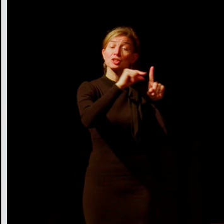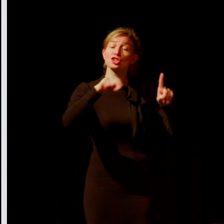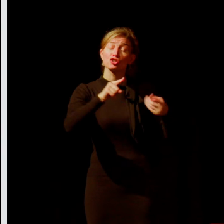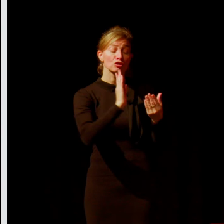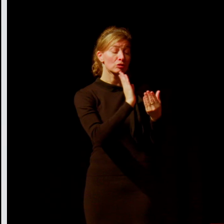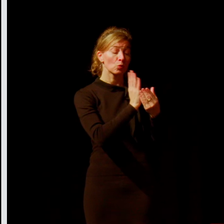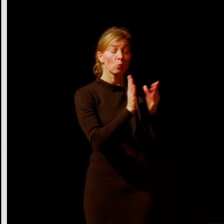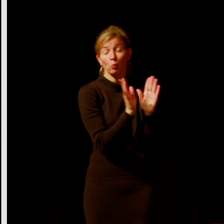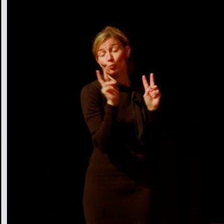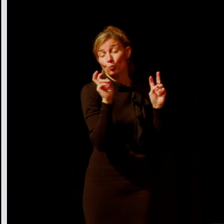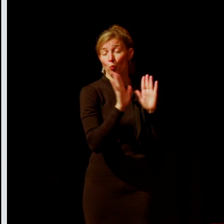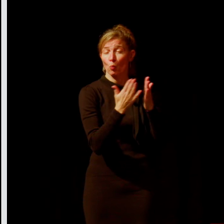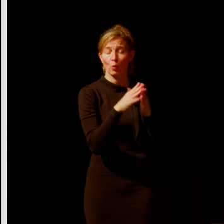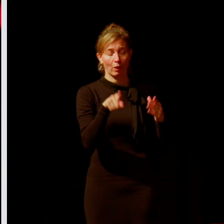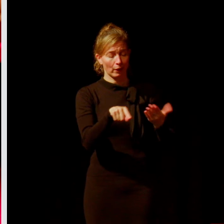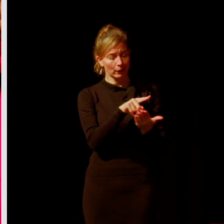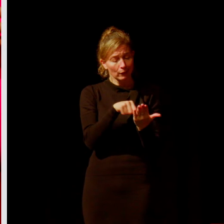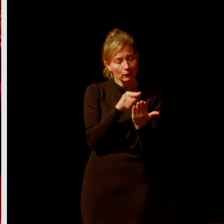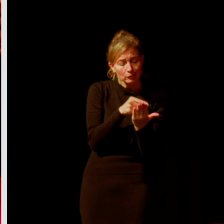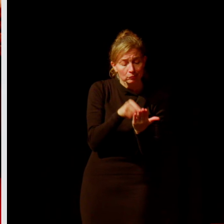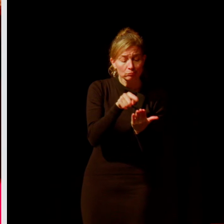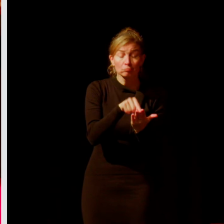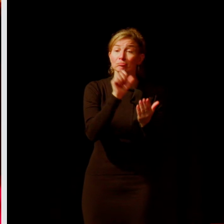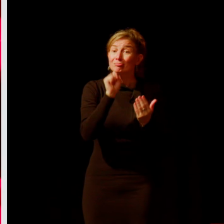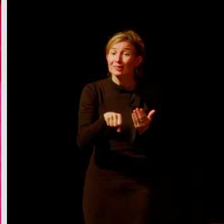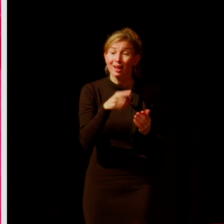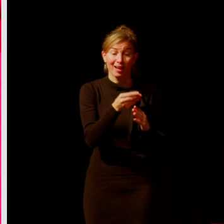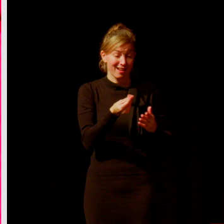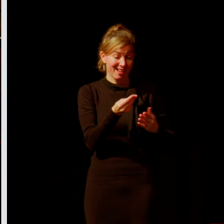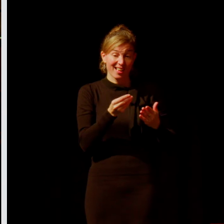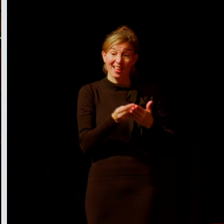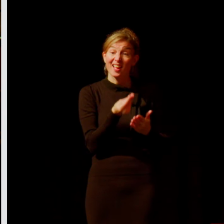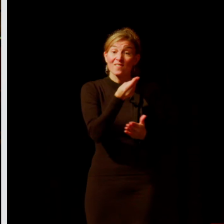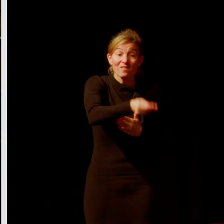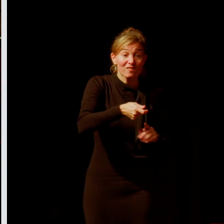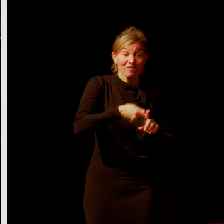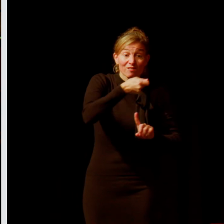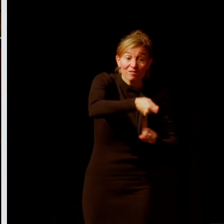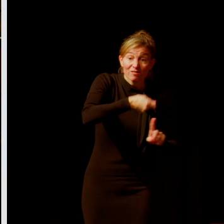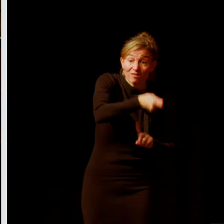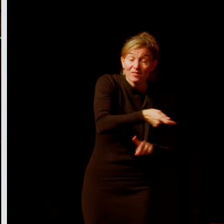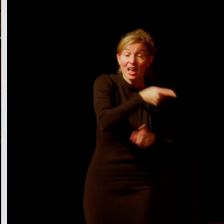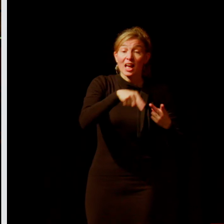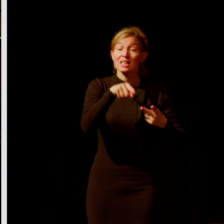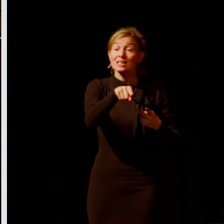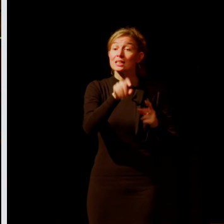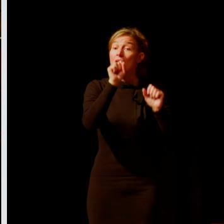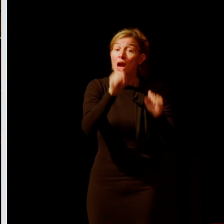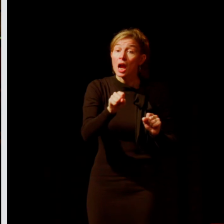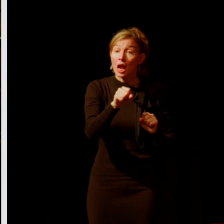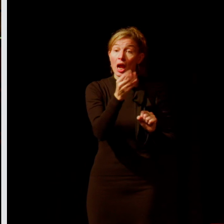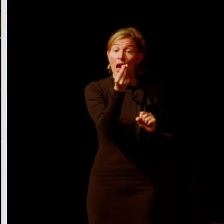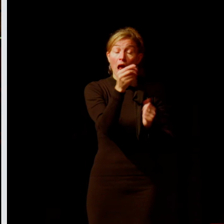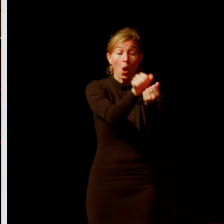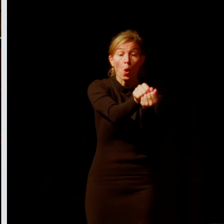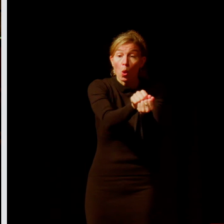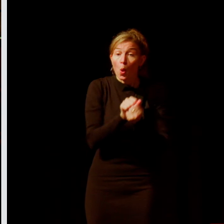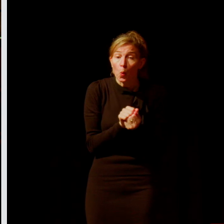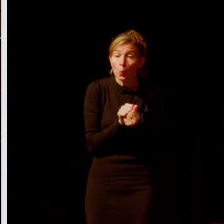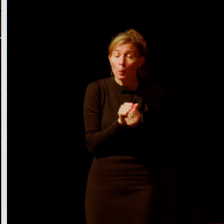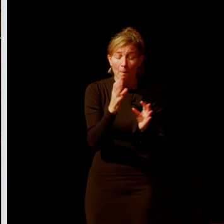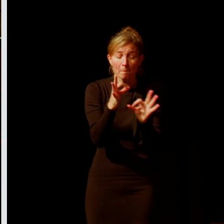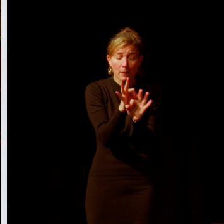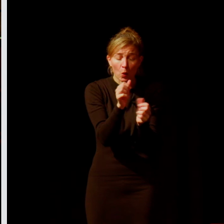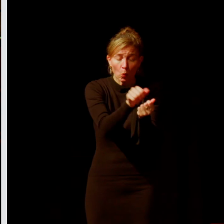receive payments, invest, apply for microloans, and even crowdfund her business using cryptocurrency.